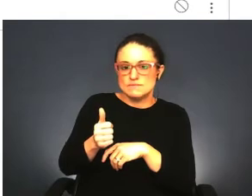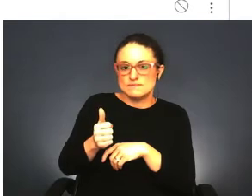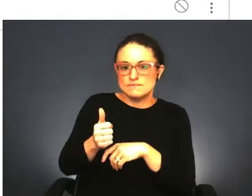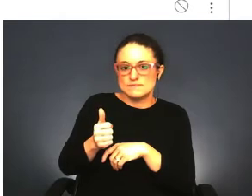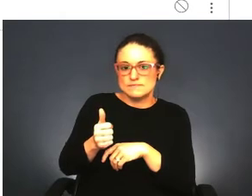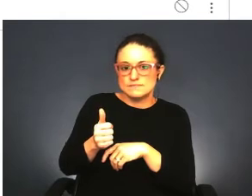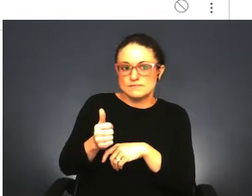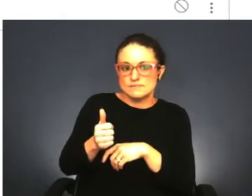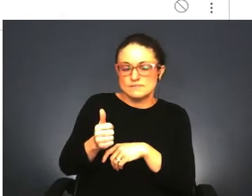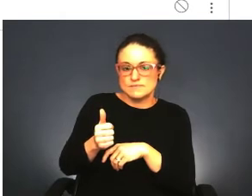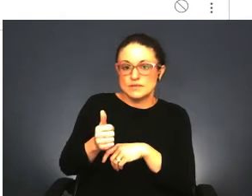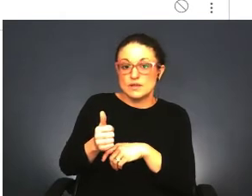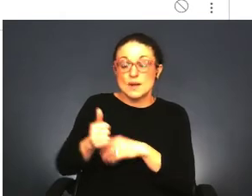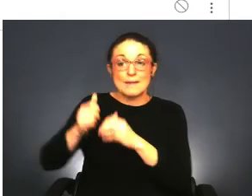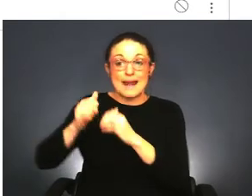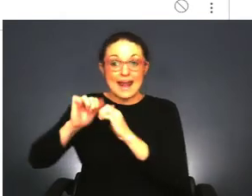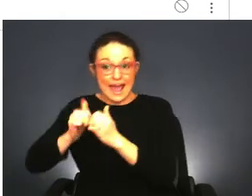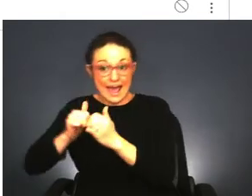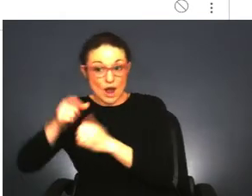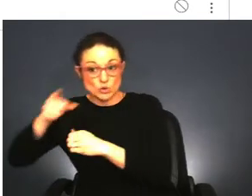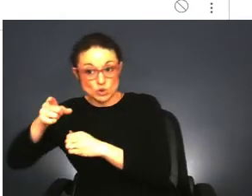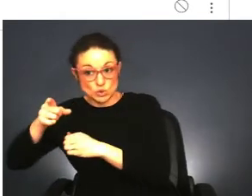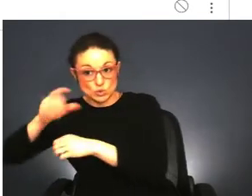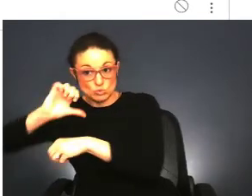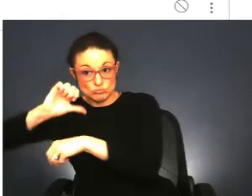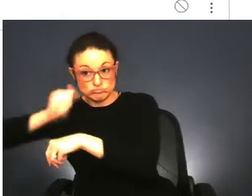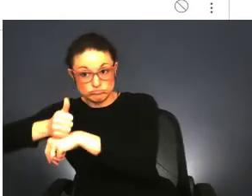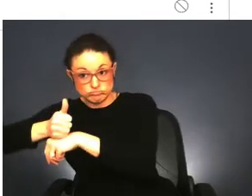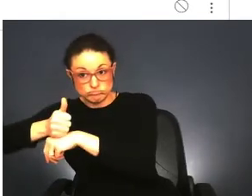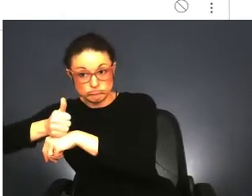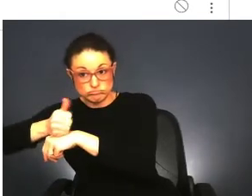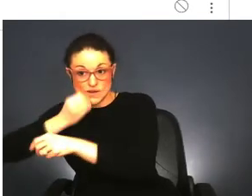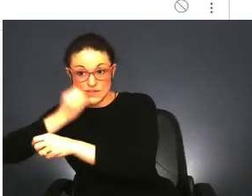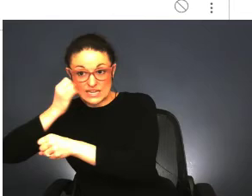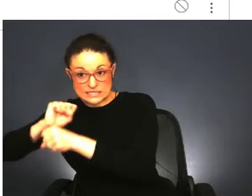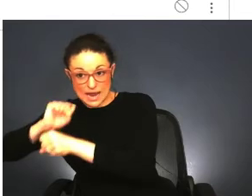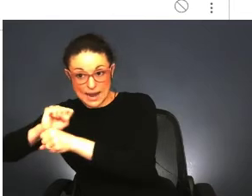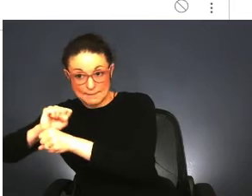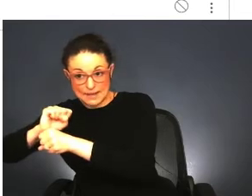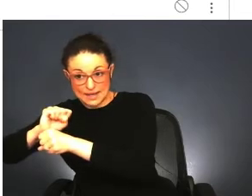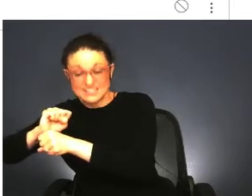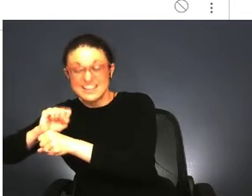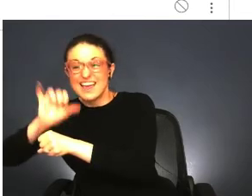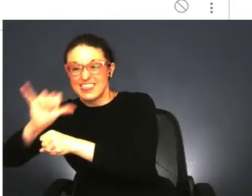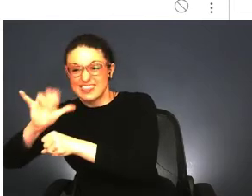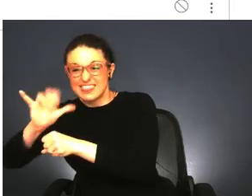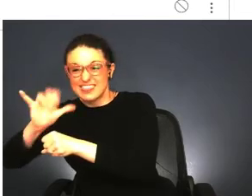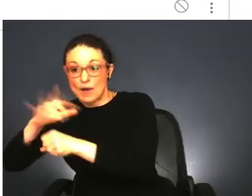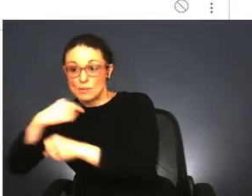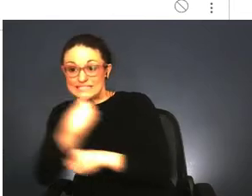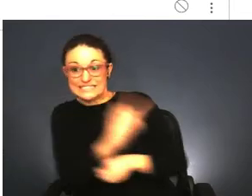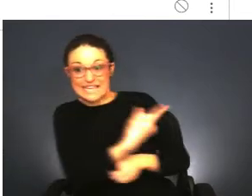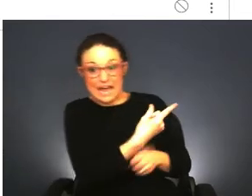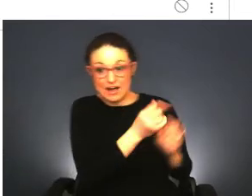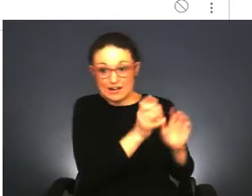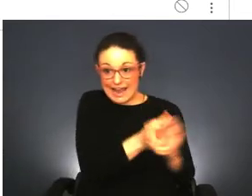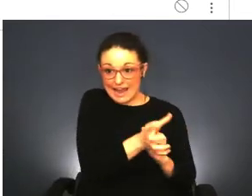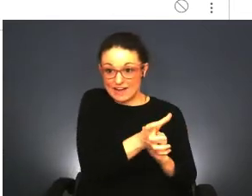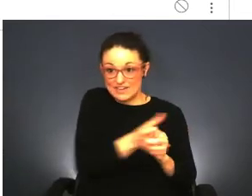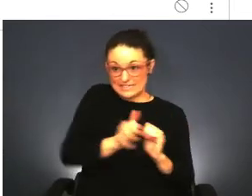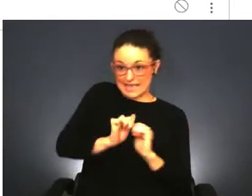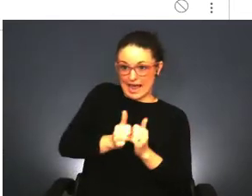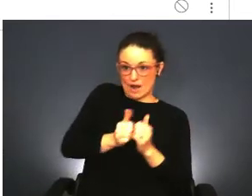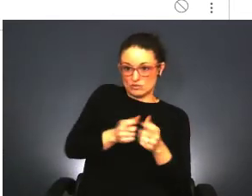how to grade the assignment, how to be a part of the gradebook that you're building. Everything that you do in